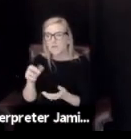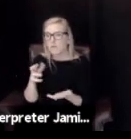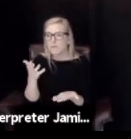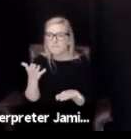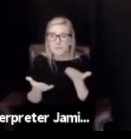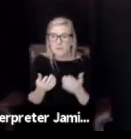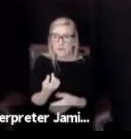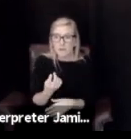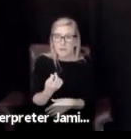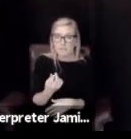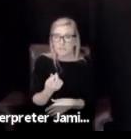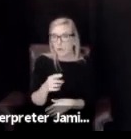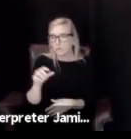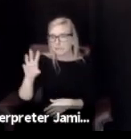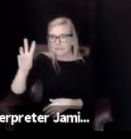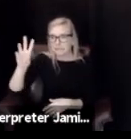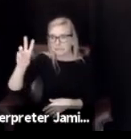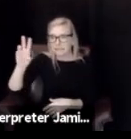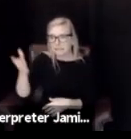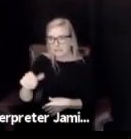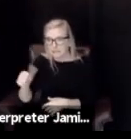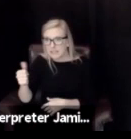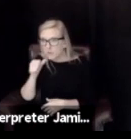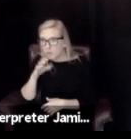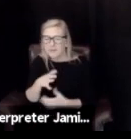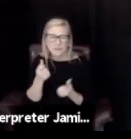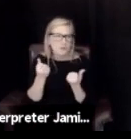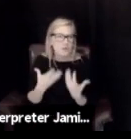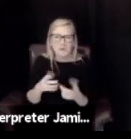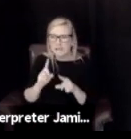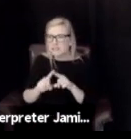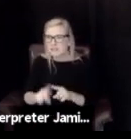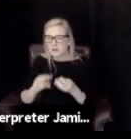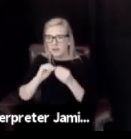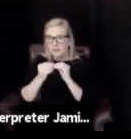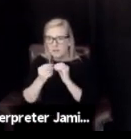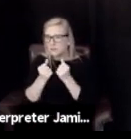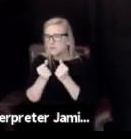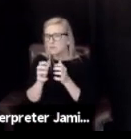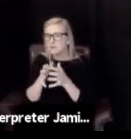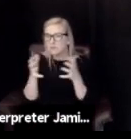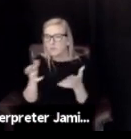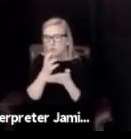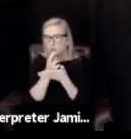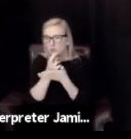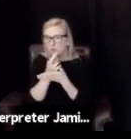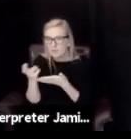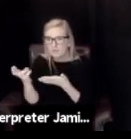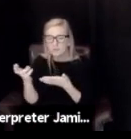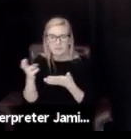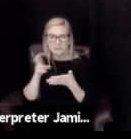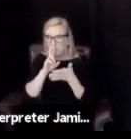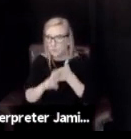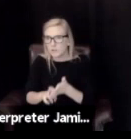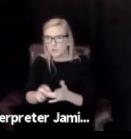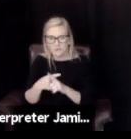6 in 10. There's a lot of research out there, so you don't know, right? Because it's all different and coming from different resources. But we